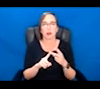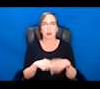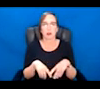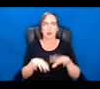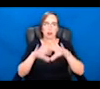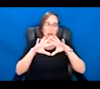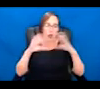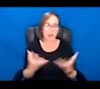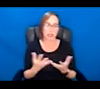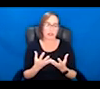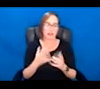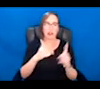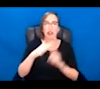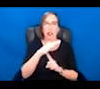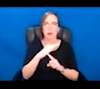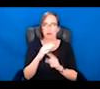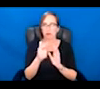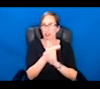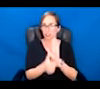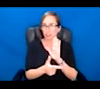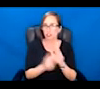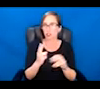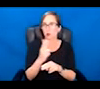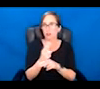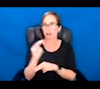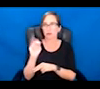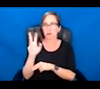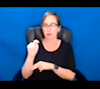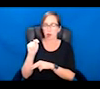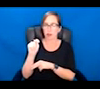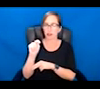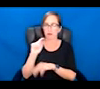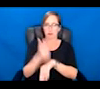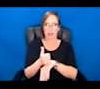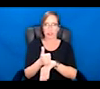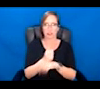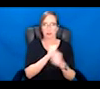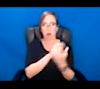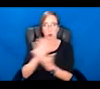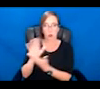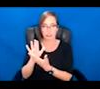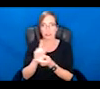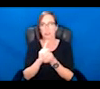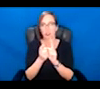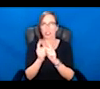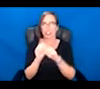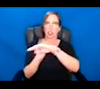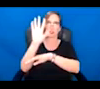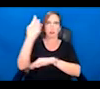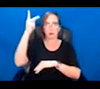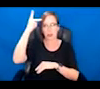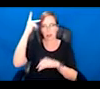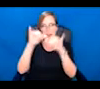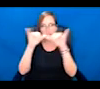climate legislation that was using market-based mechanisms to try to change our political system and our